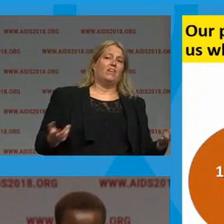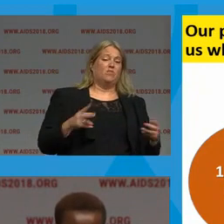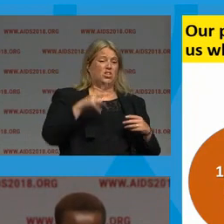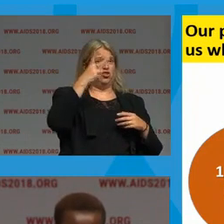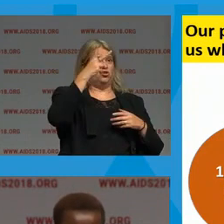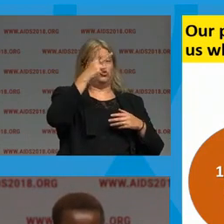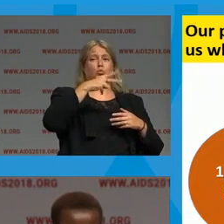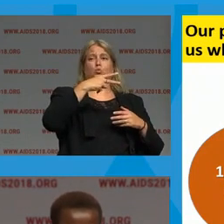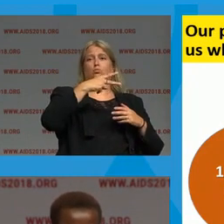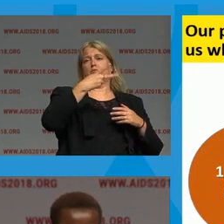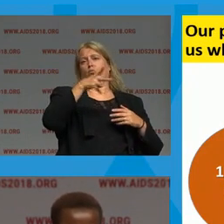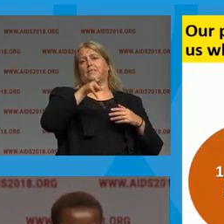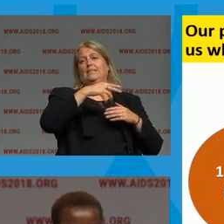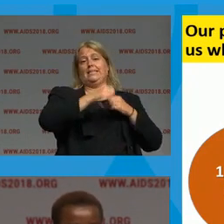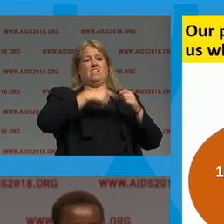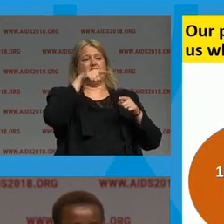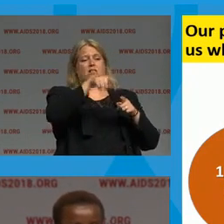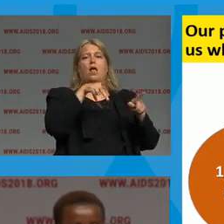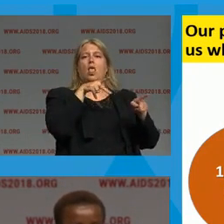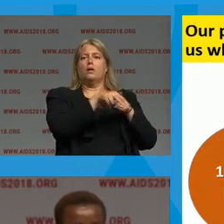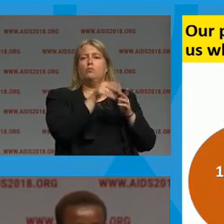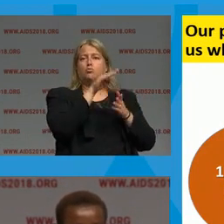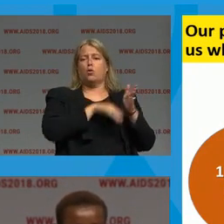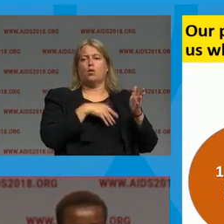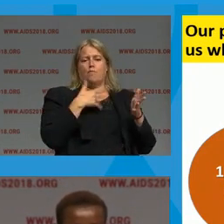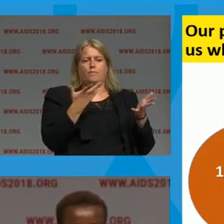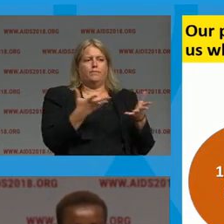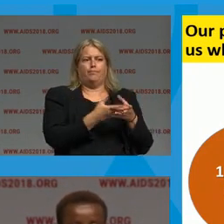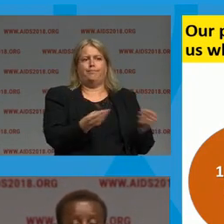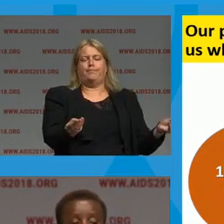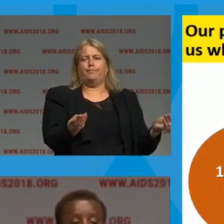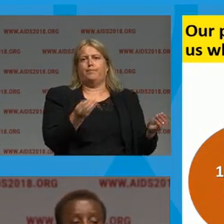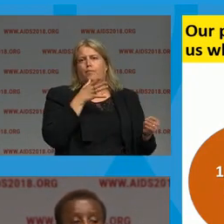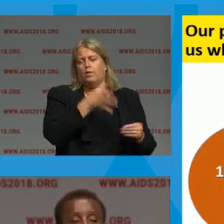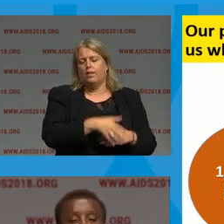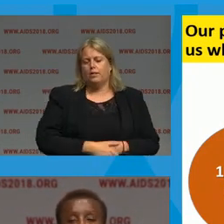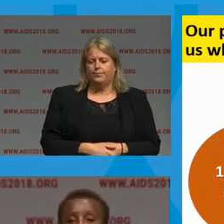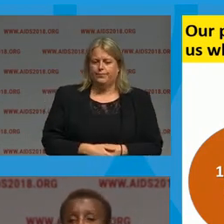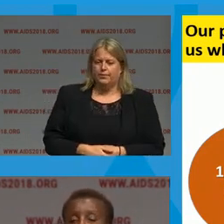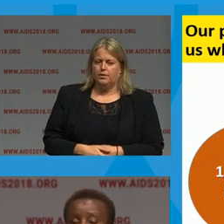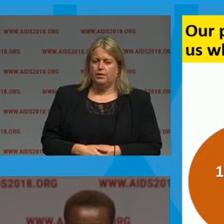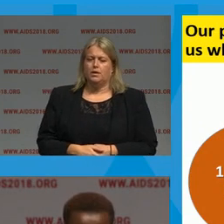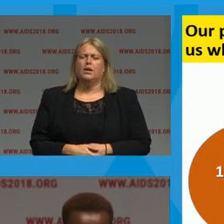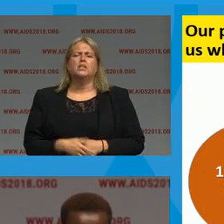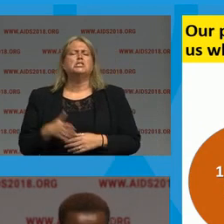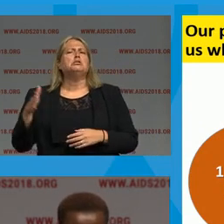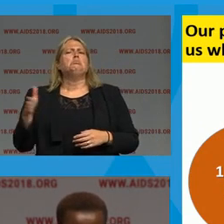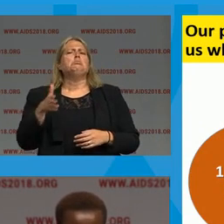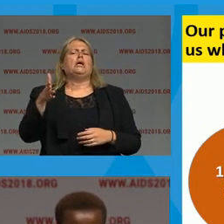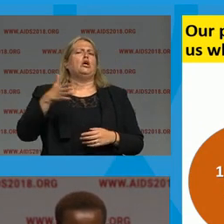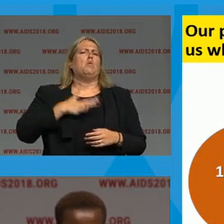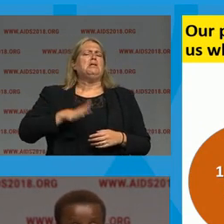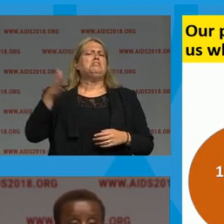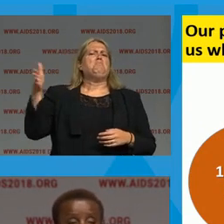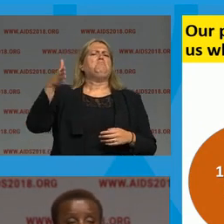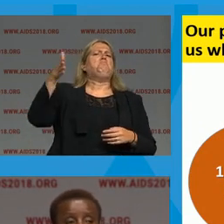decades. So, in thinking about where we want to go, in 2016, we had